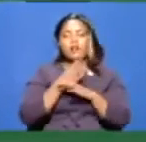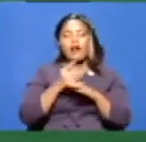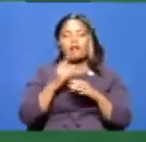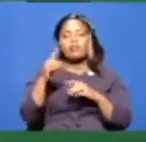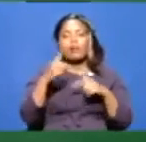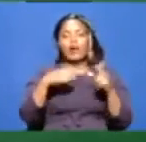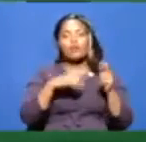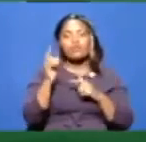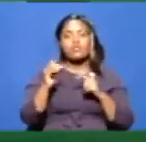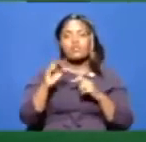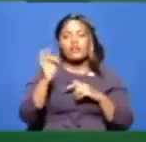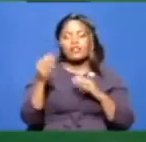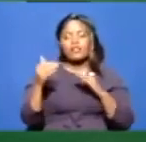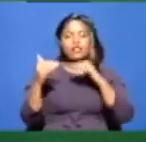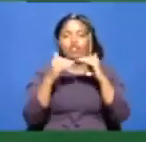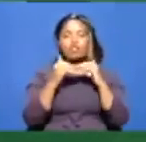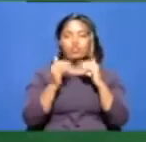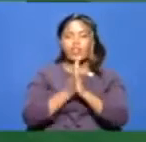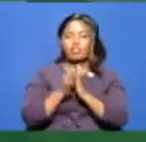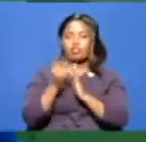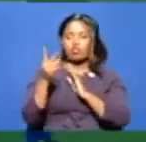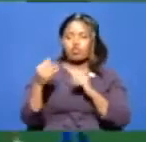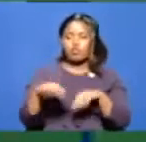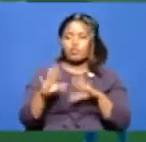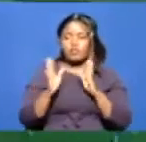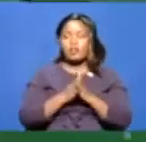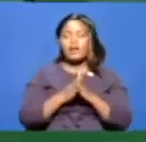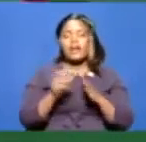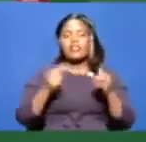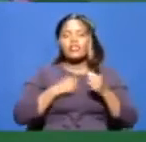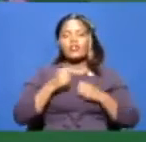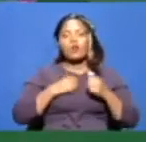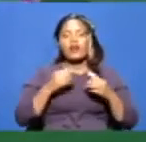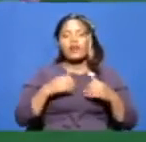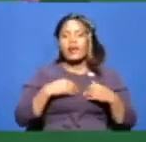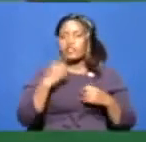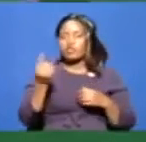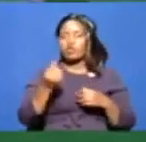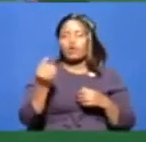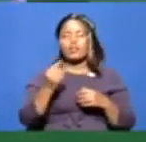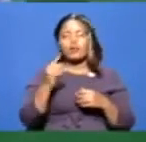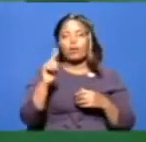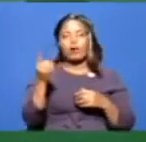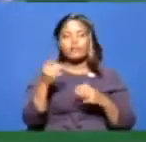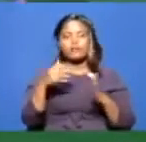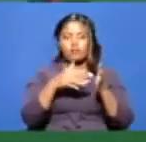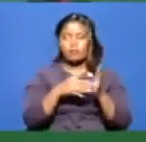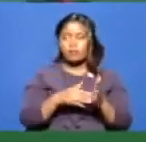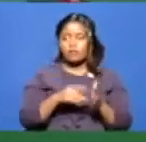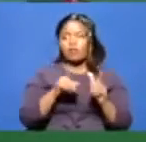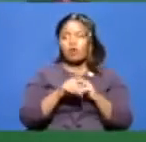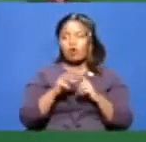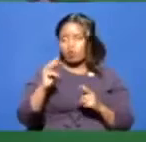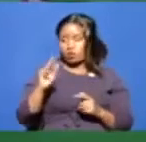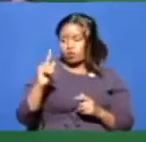1 win, 3 draws and 2 losses, while Rwanda came in last after recording just a single point. Mali qualified in the last round of games after beating